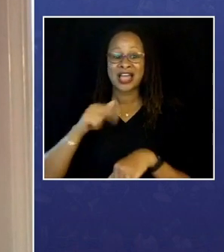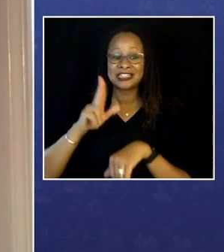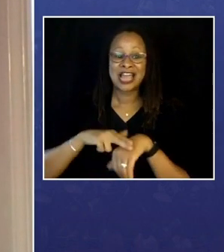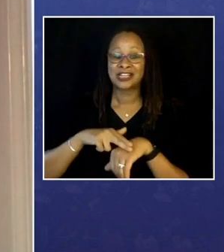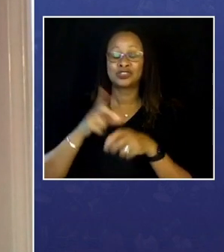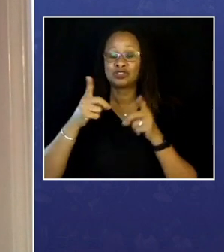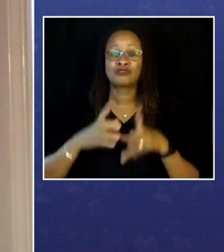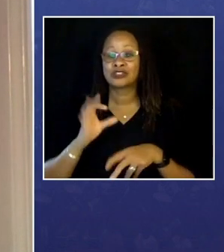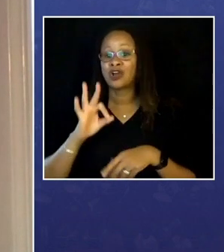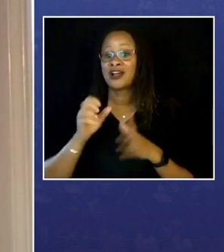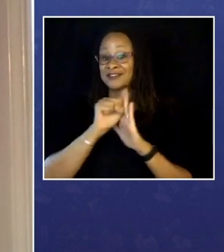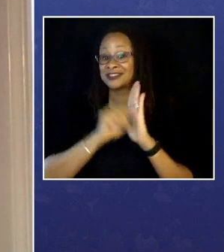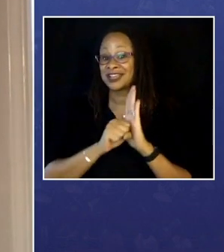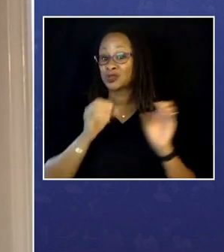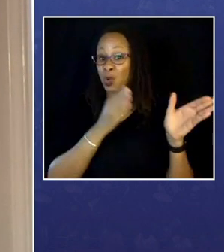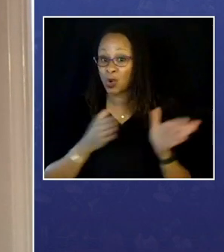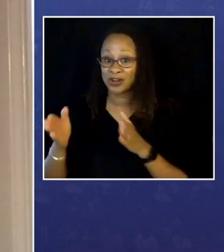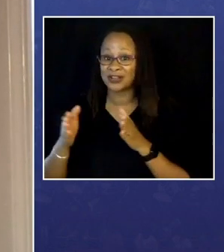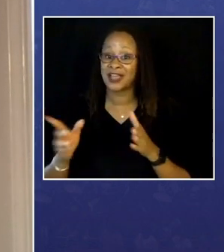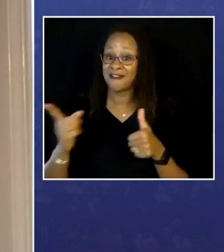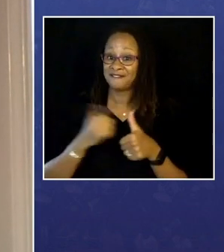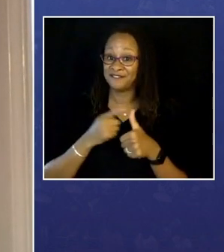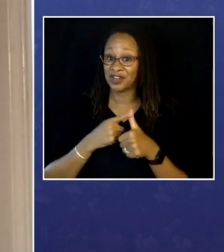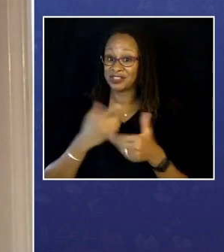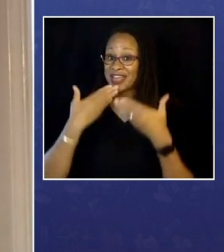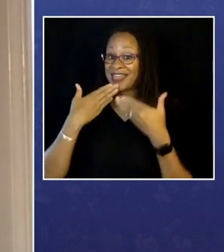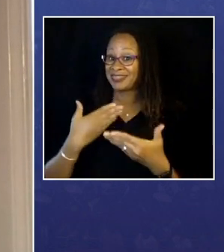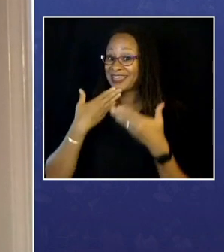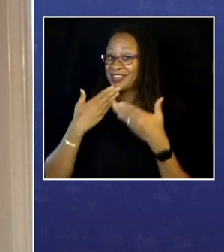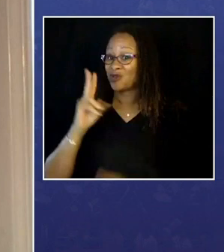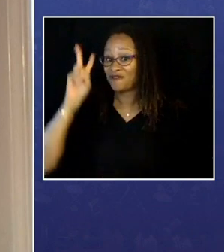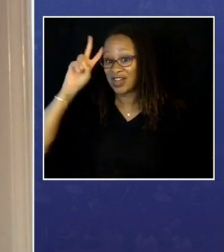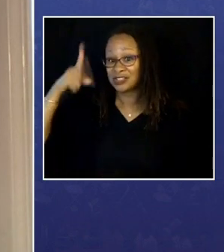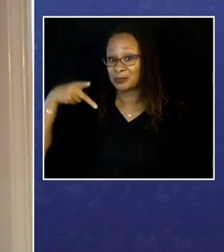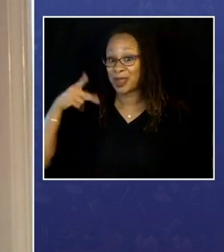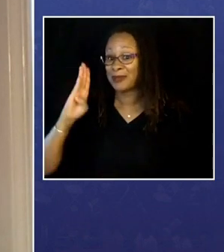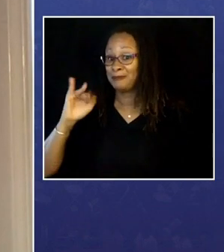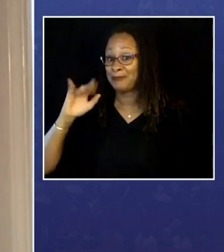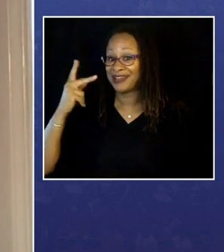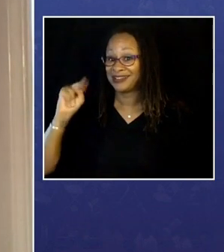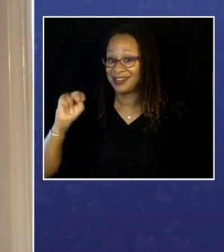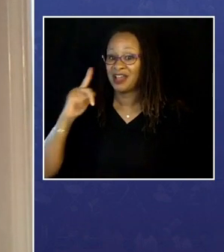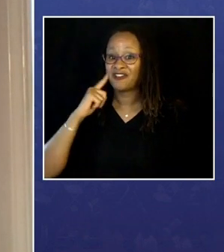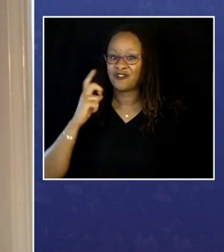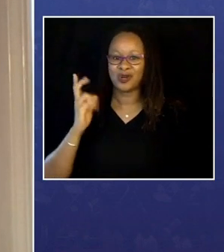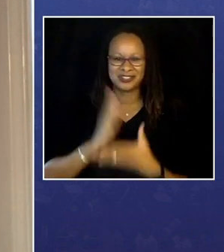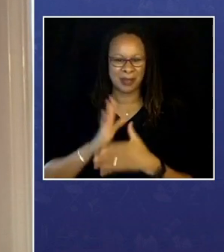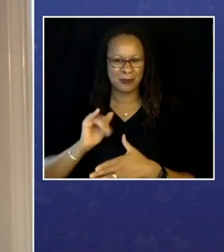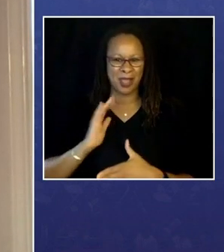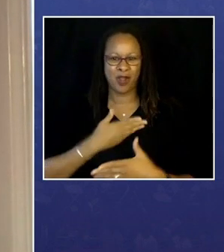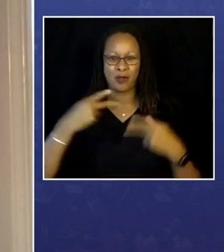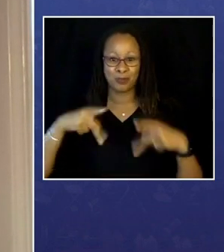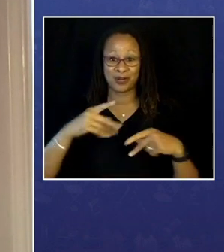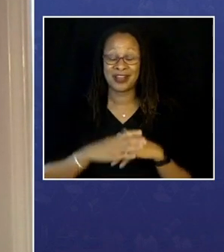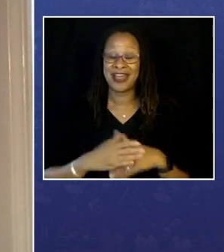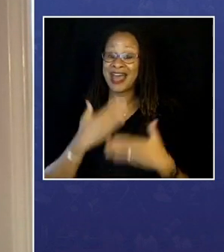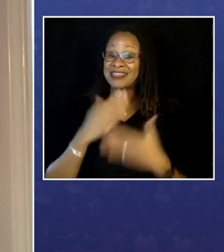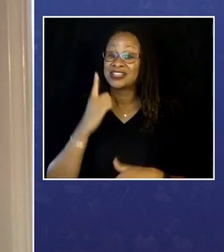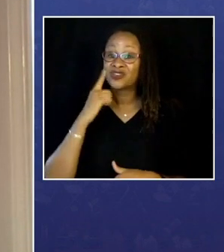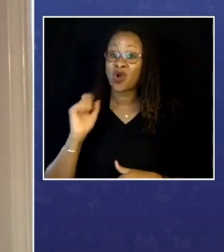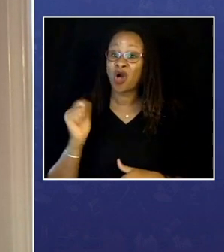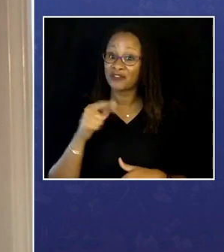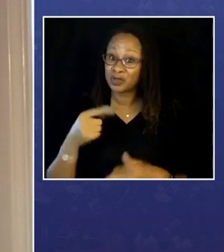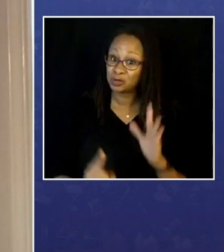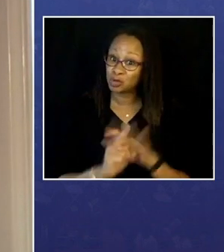of States Organizing. And first off, thank you, Vice President Biden, for dropping by our party. And thanks to all of you for being